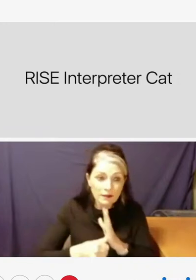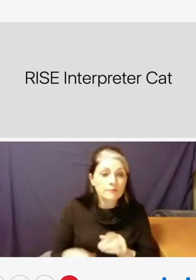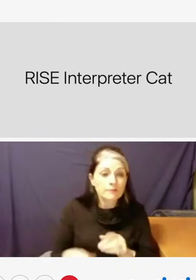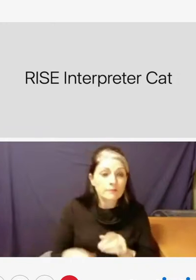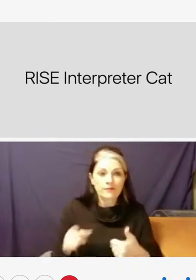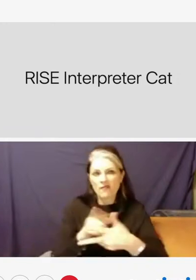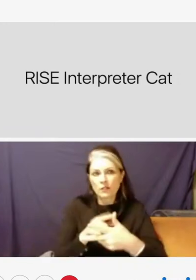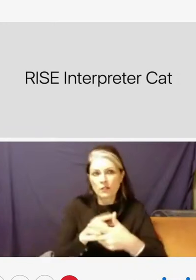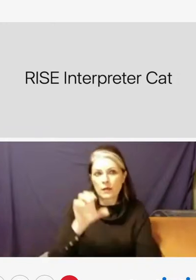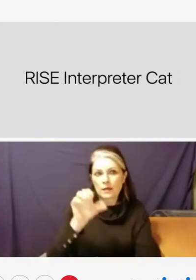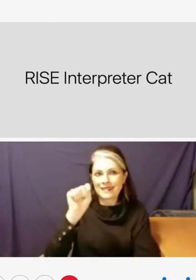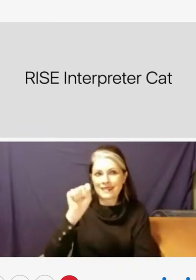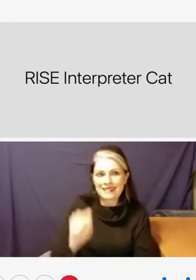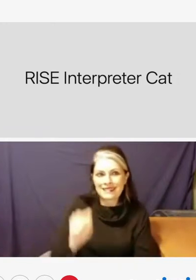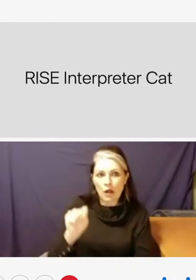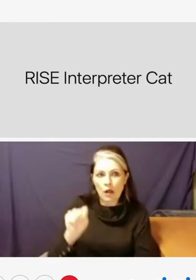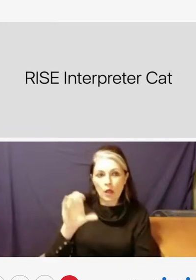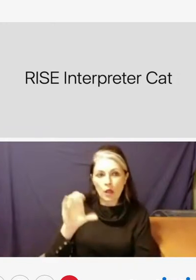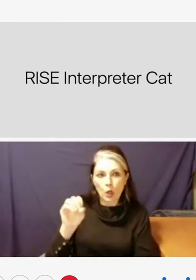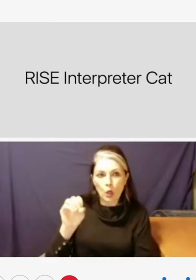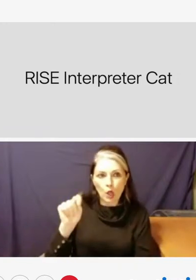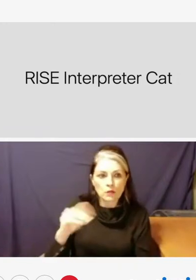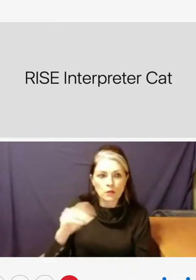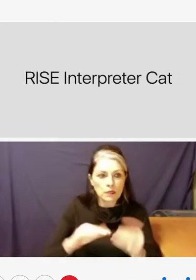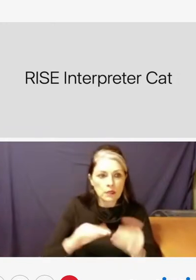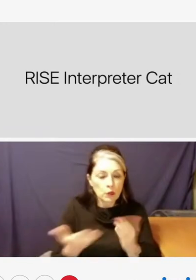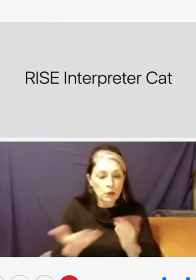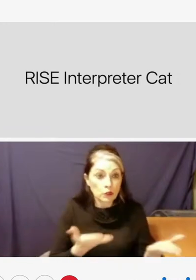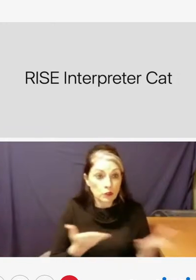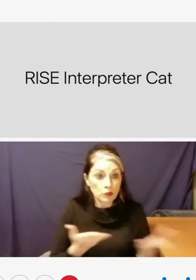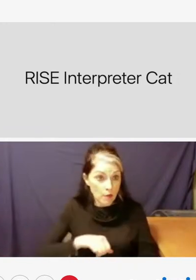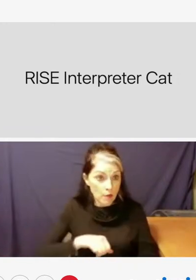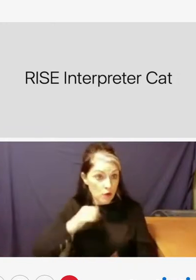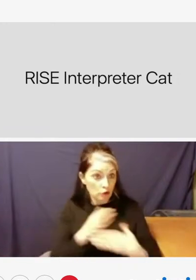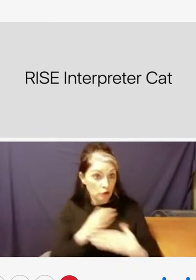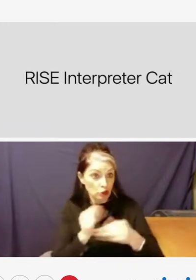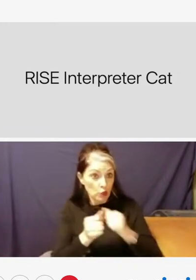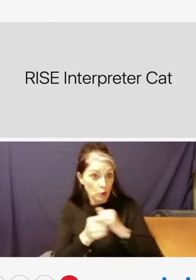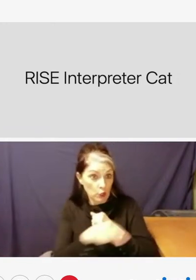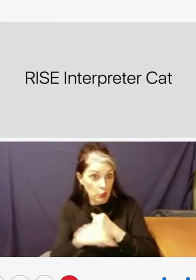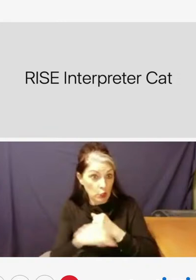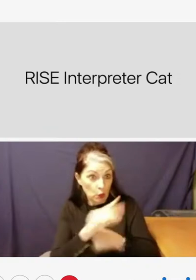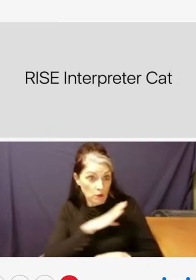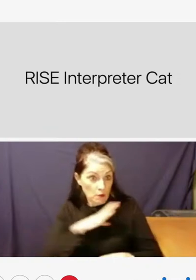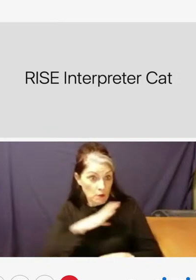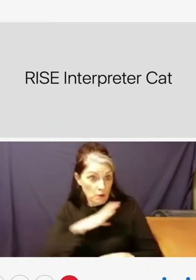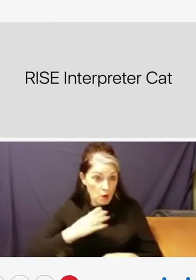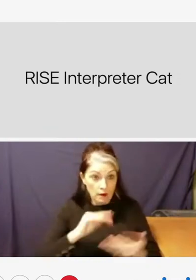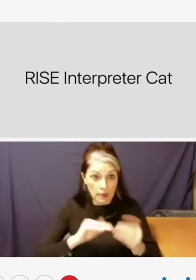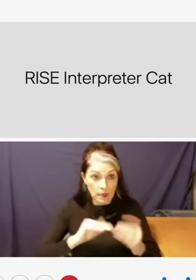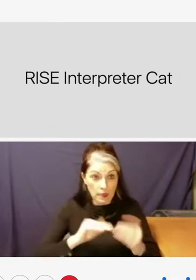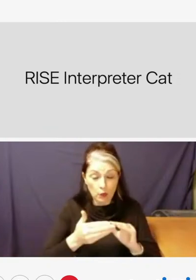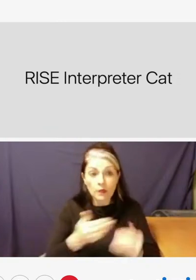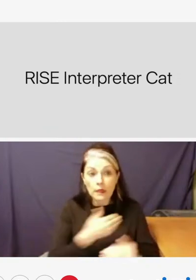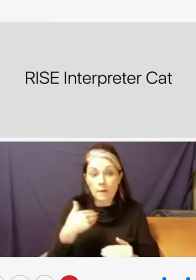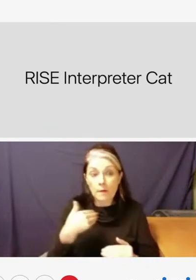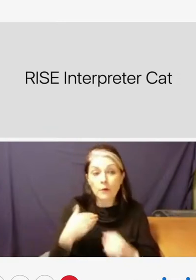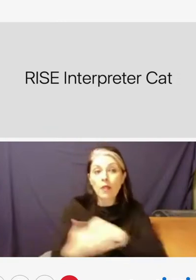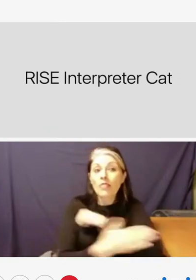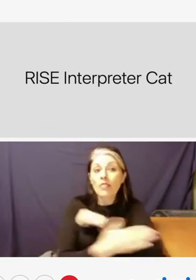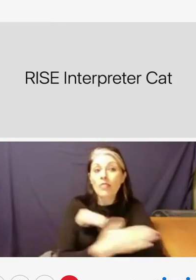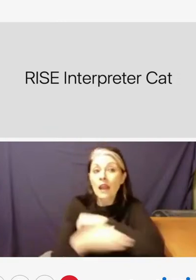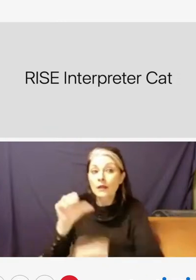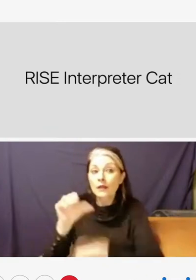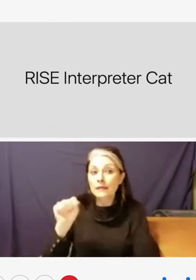very proud to share with our board tonight and with our community members that uh the county of sardino has allotted some monies to South